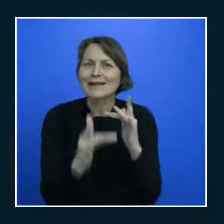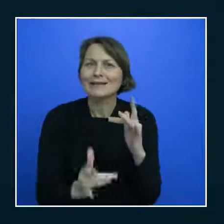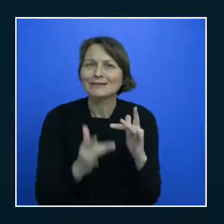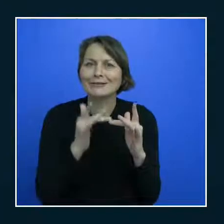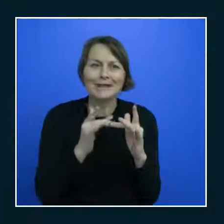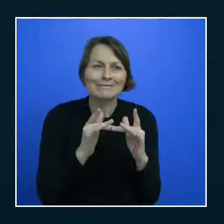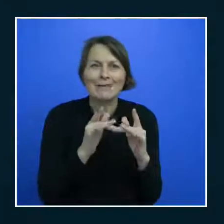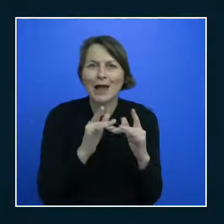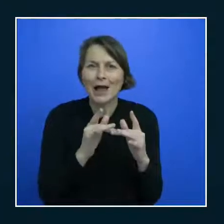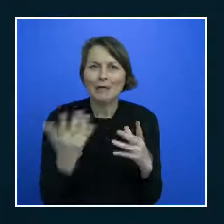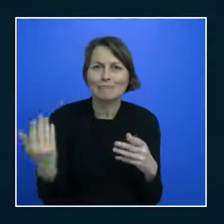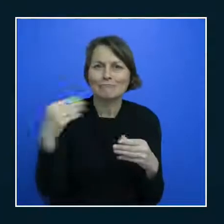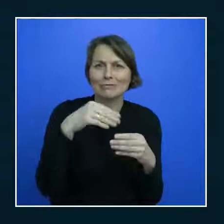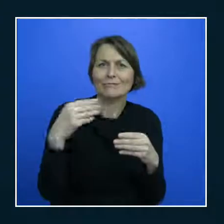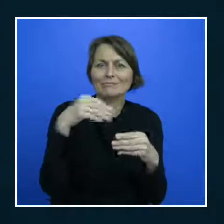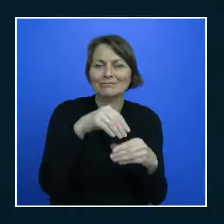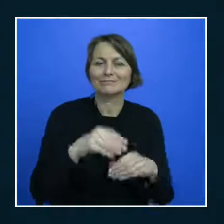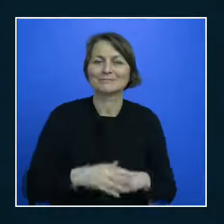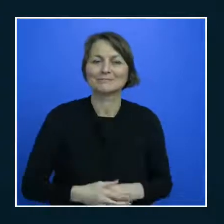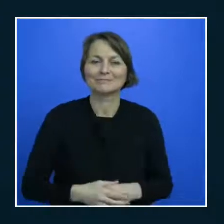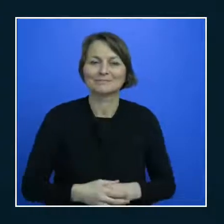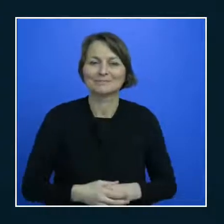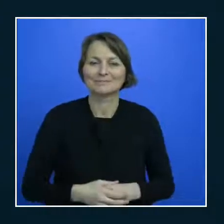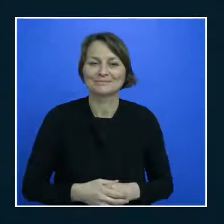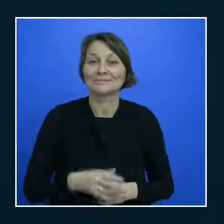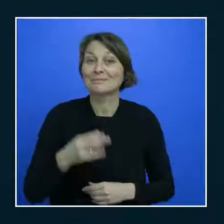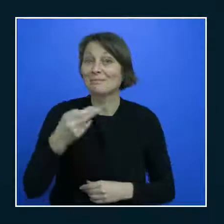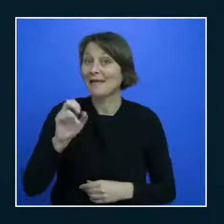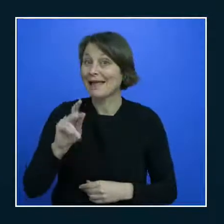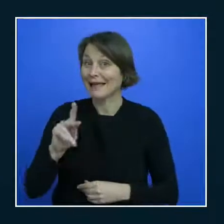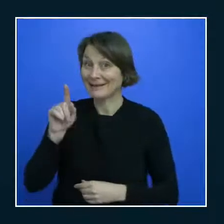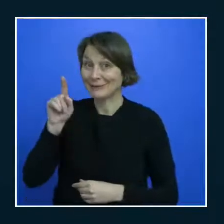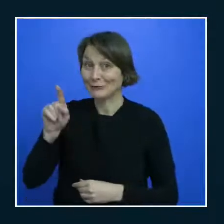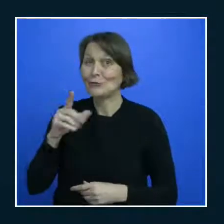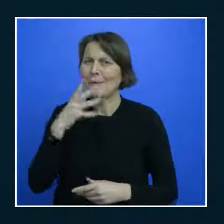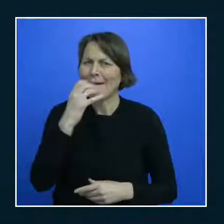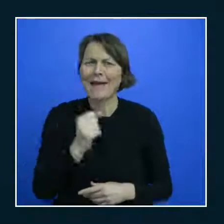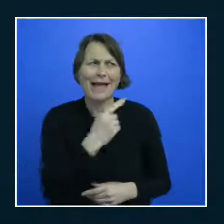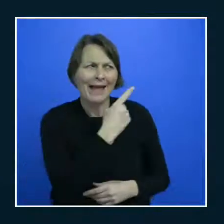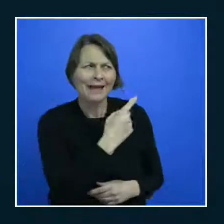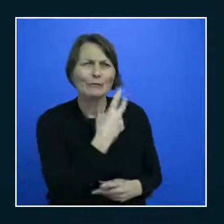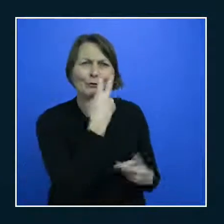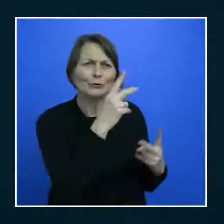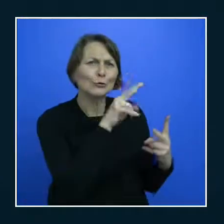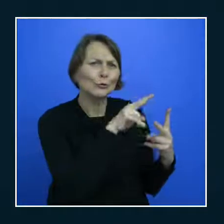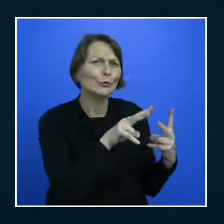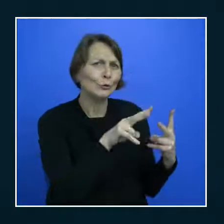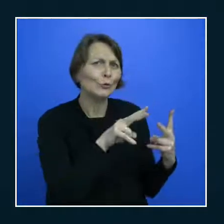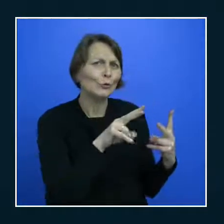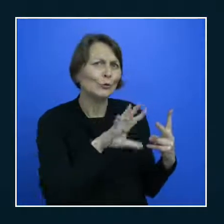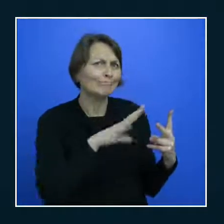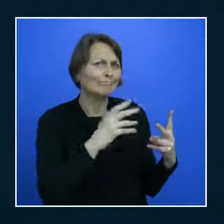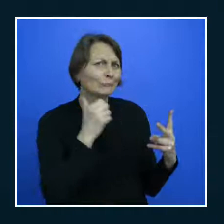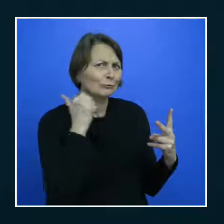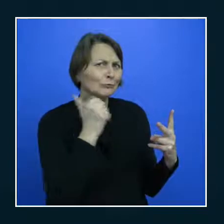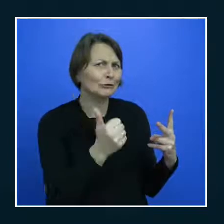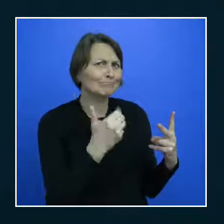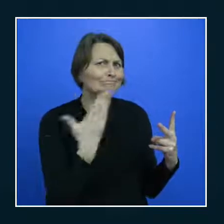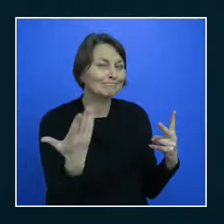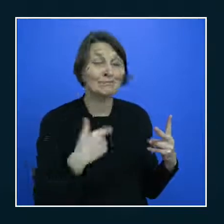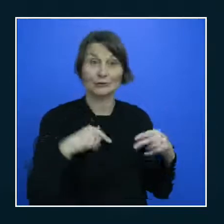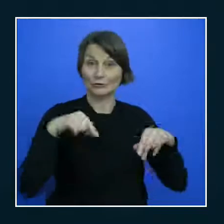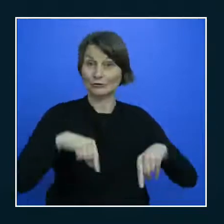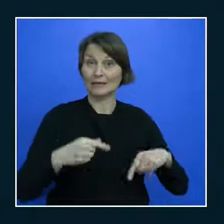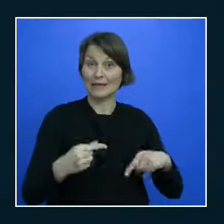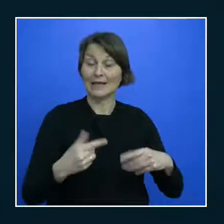But I think you have two amazing things going on. Contributing today. Can you tell a little bit